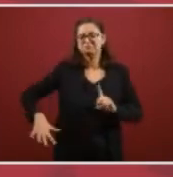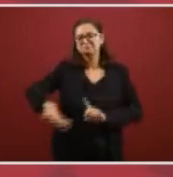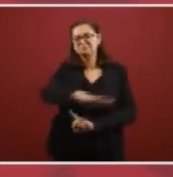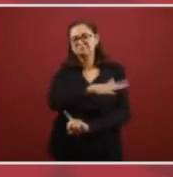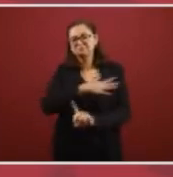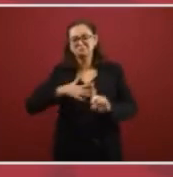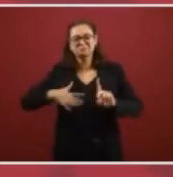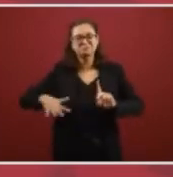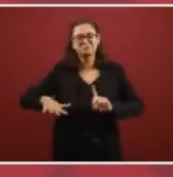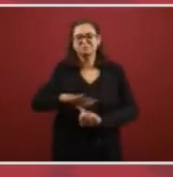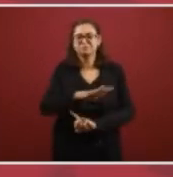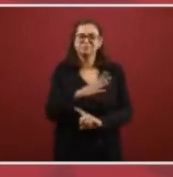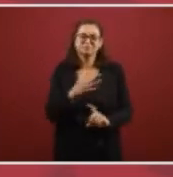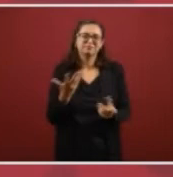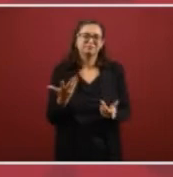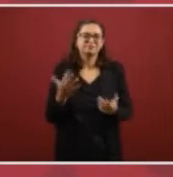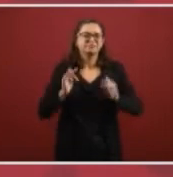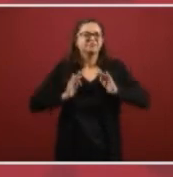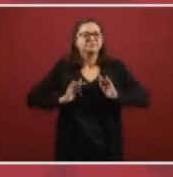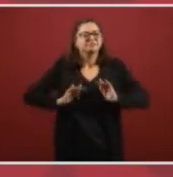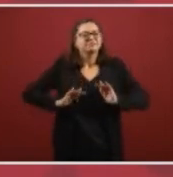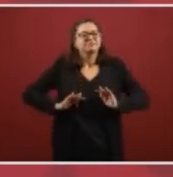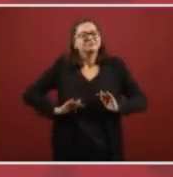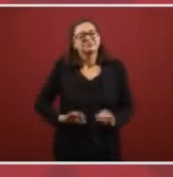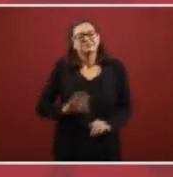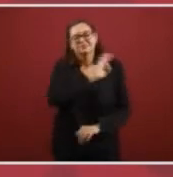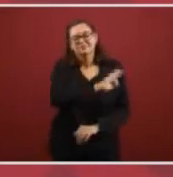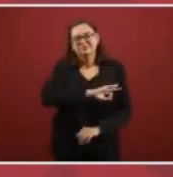There's an ambient of happiness.